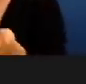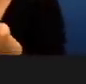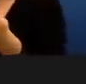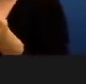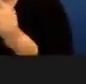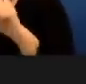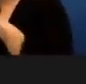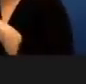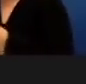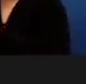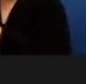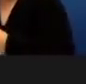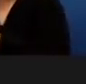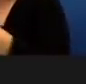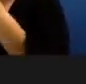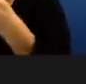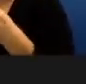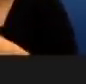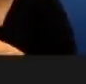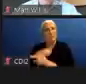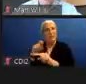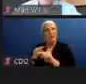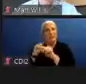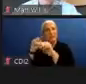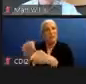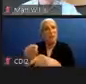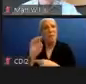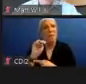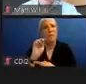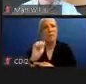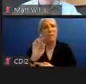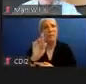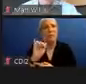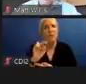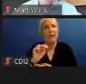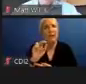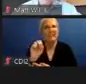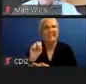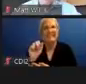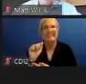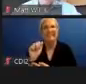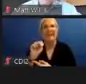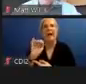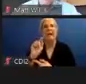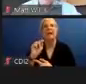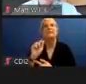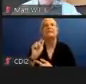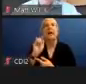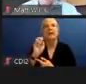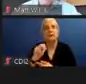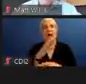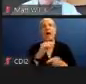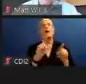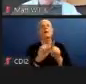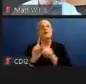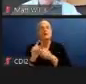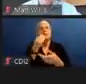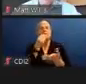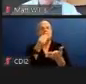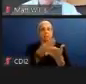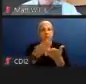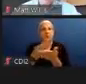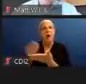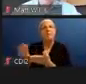done testing at grocery stores. We've done testing both at, that's my team. That's